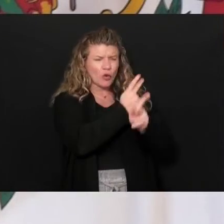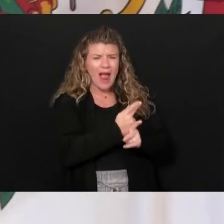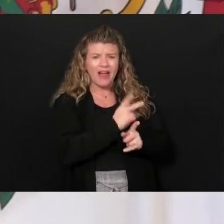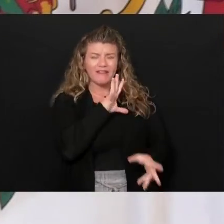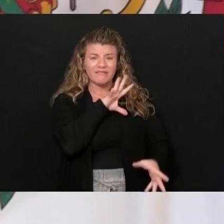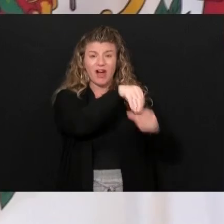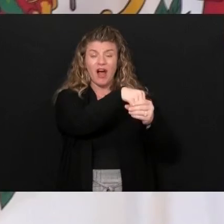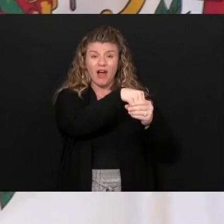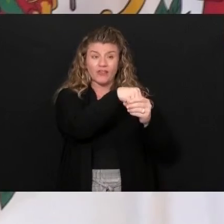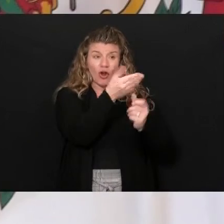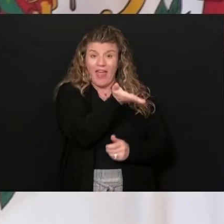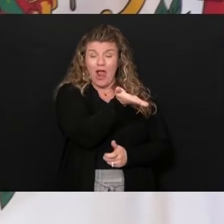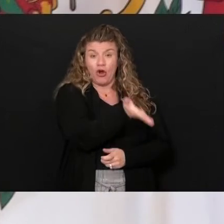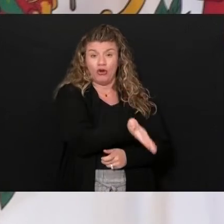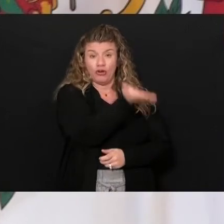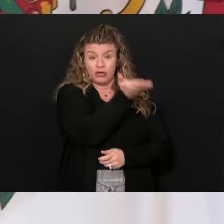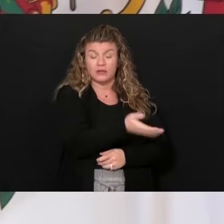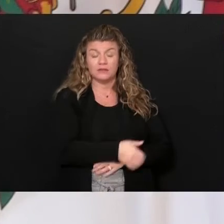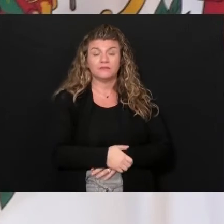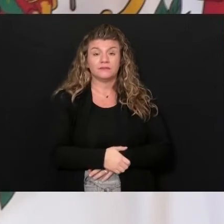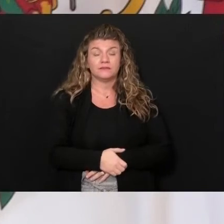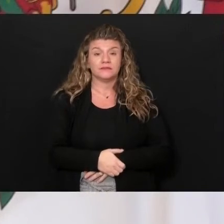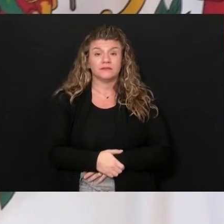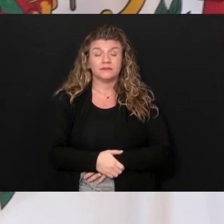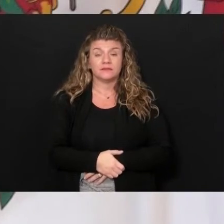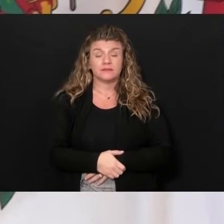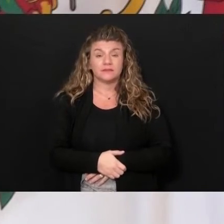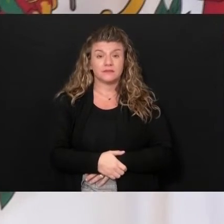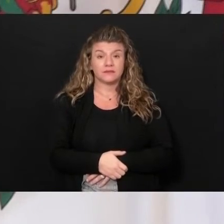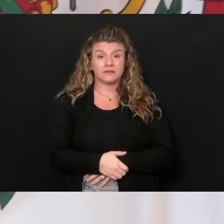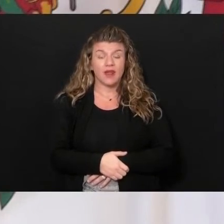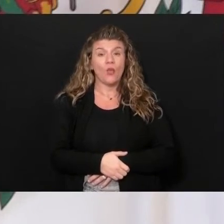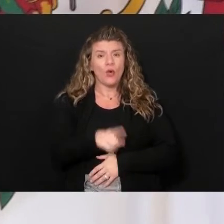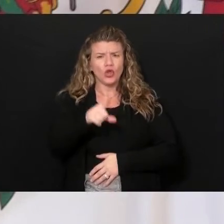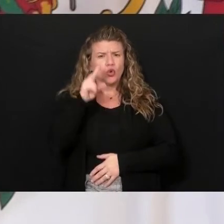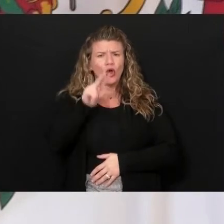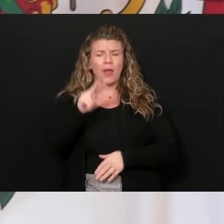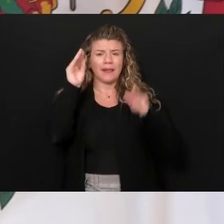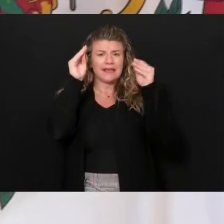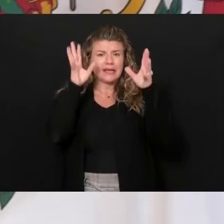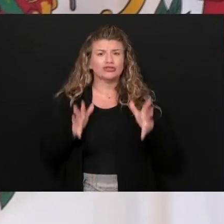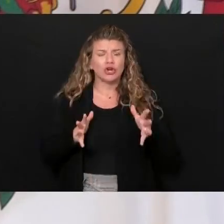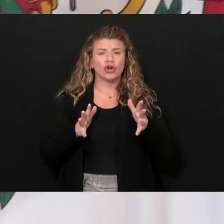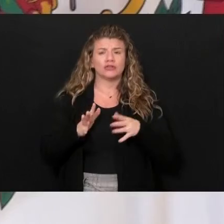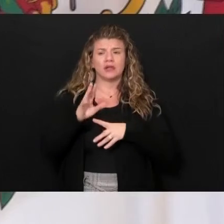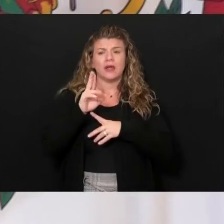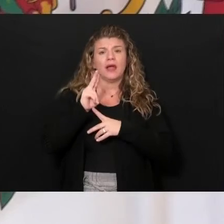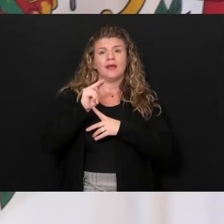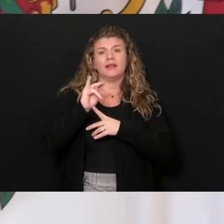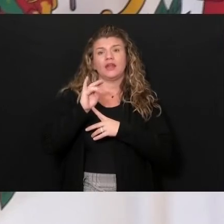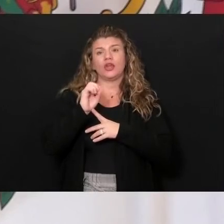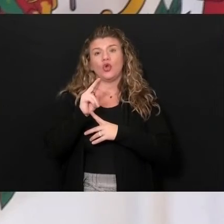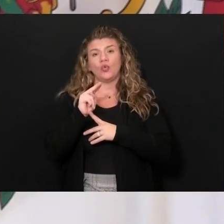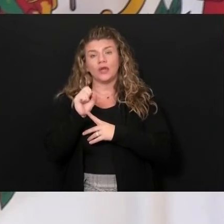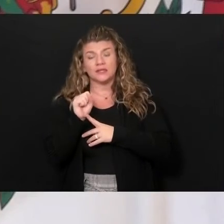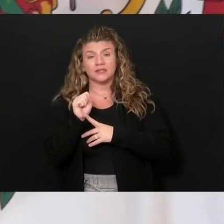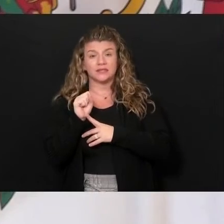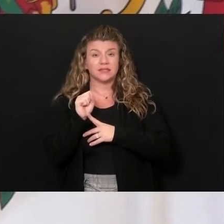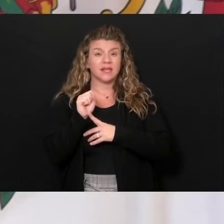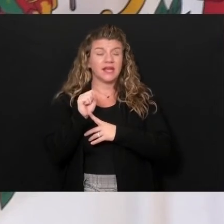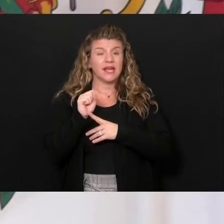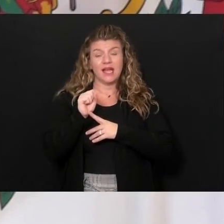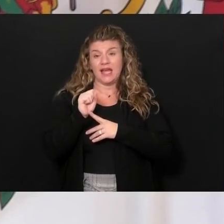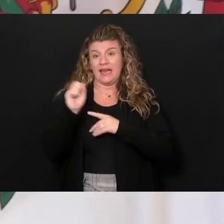play are there. From the standpoint of the teachers and the unions and